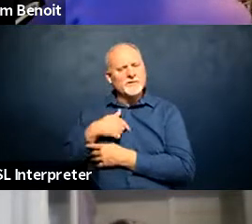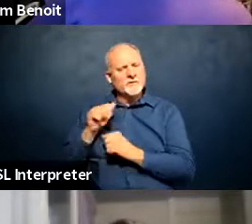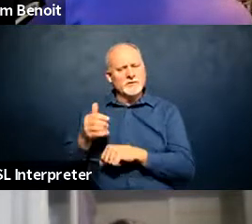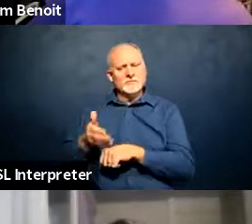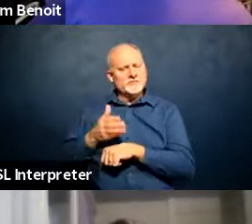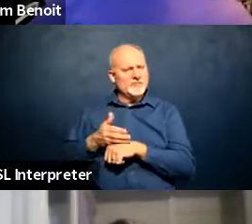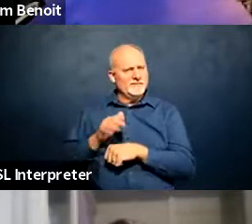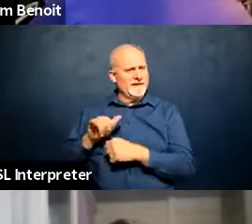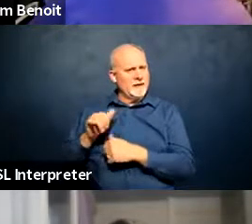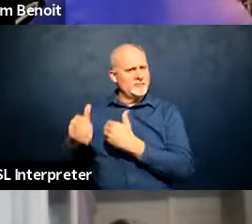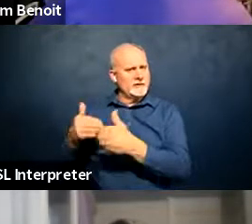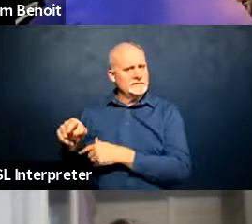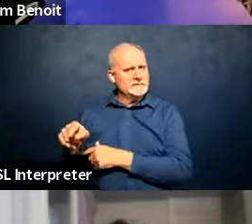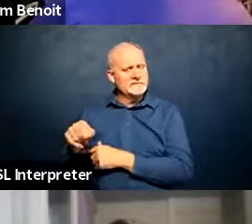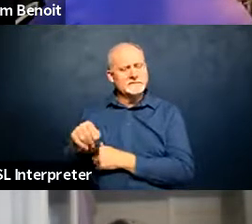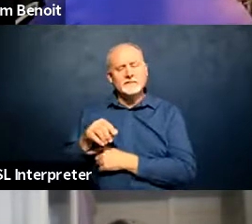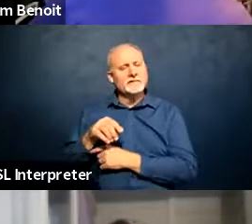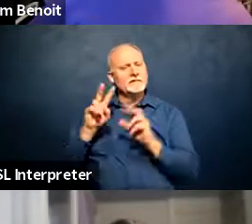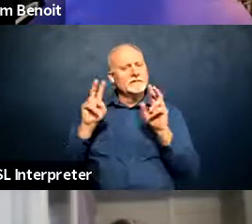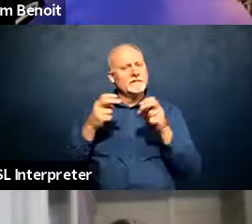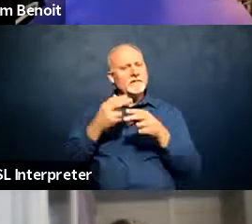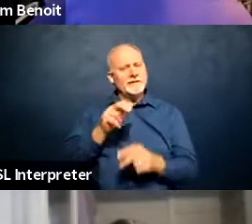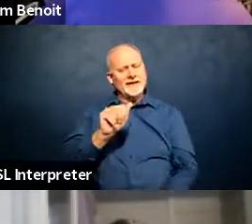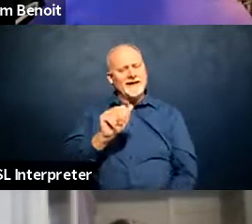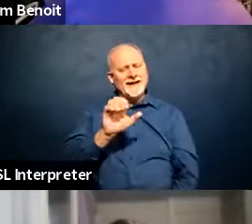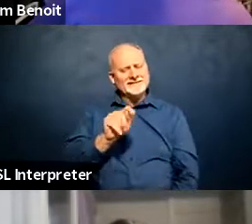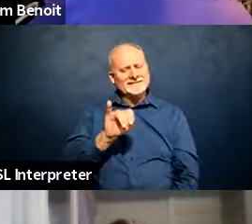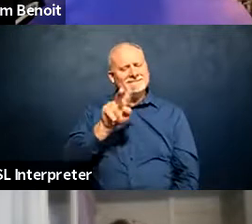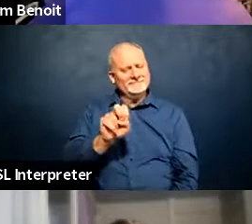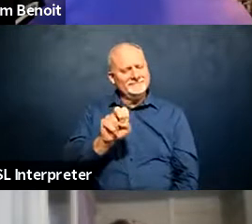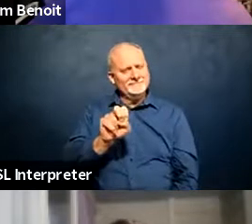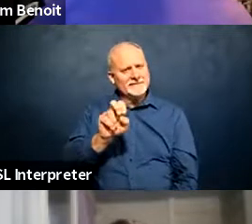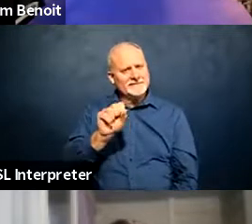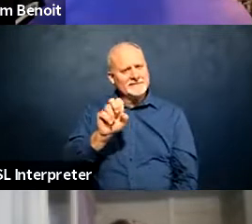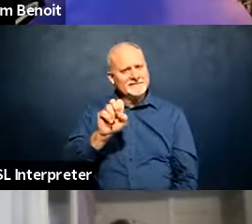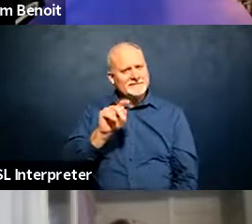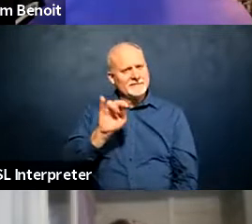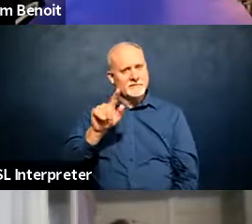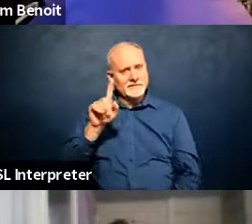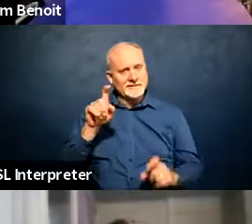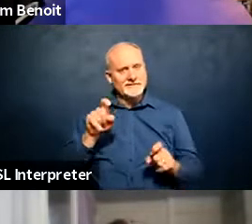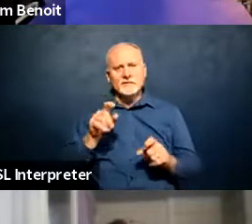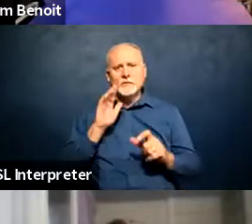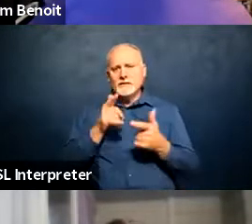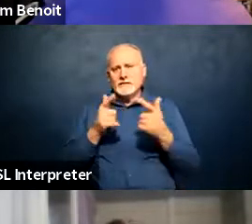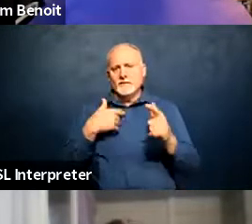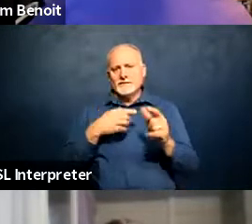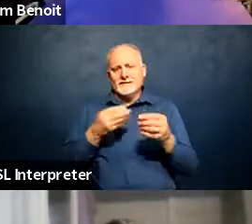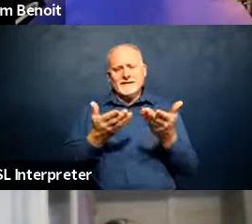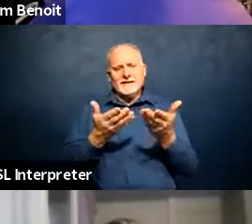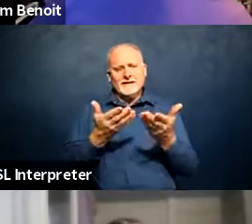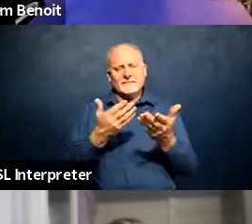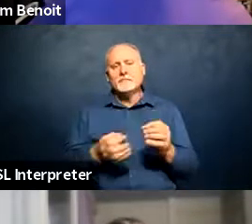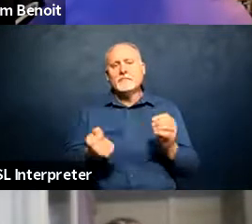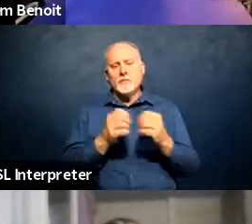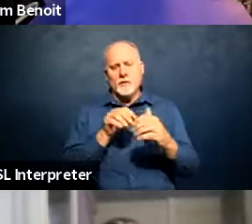that process. So the so-called active sentinel testing gives us the ability to offer a greater access to testing